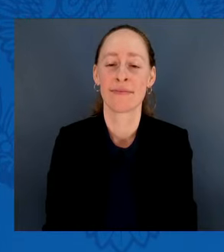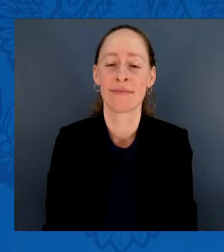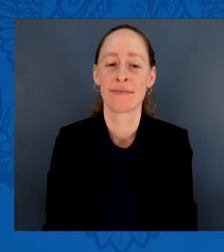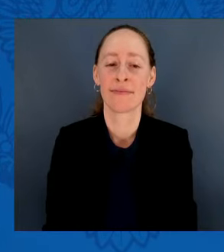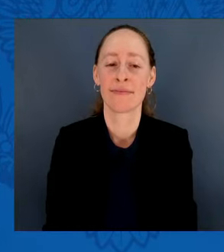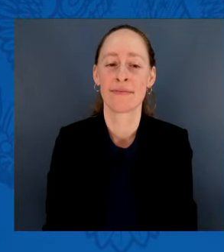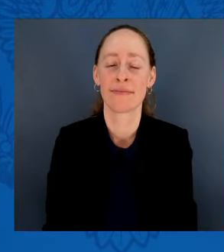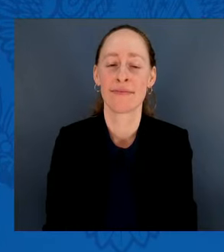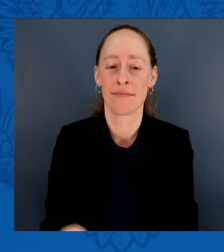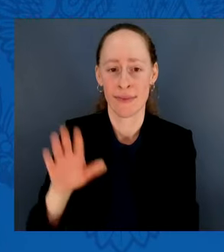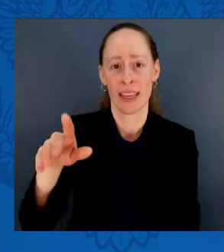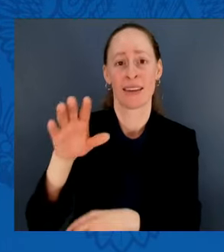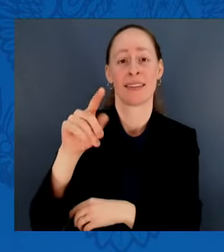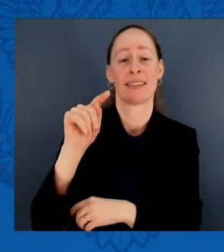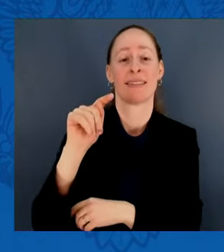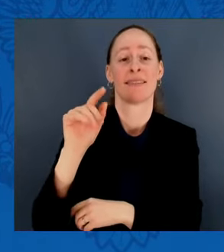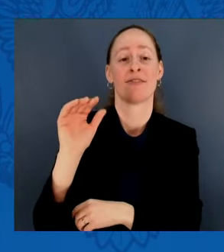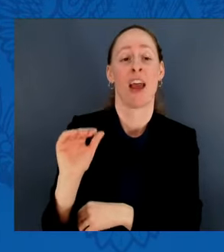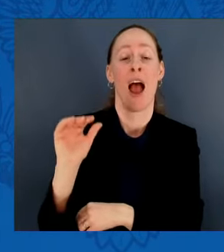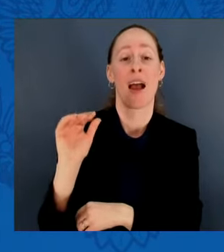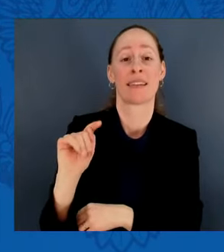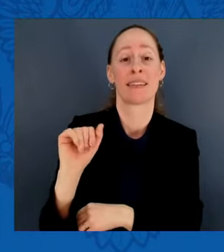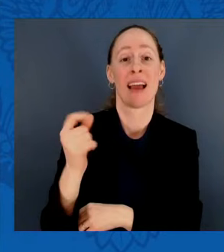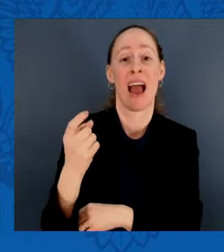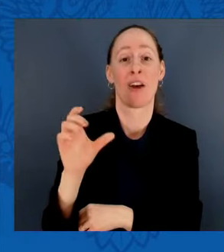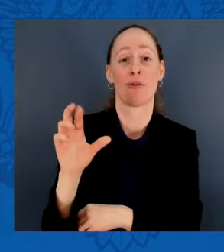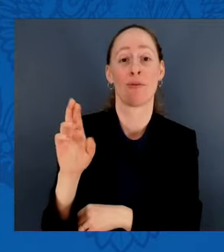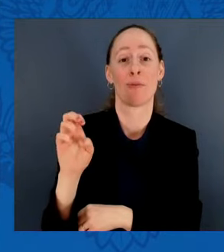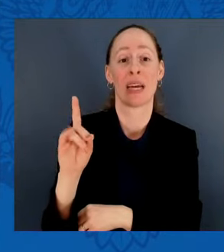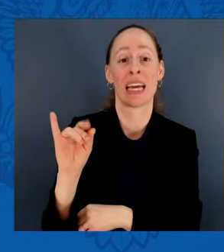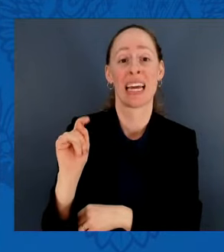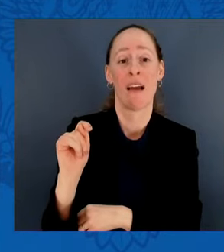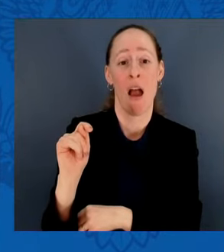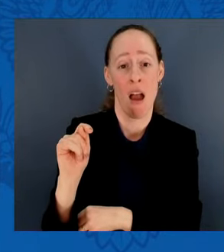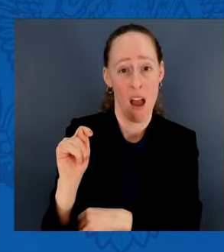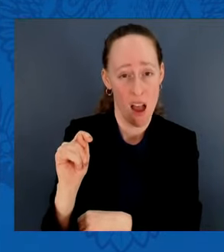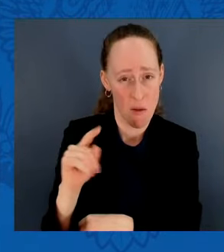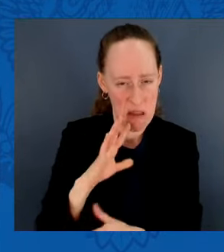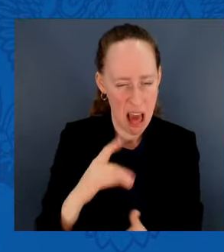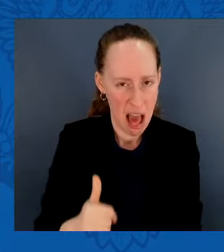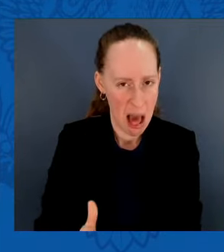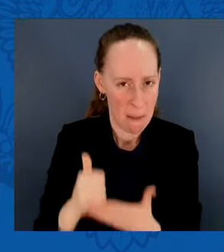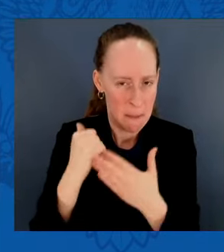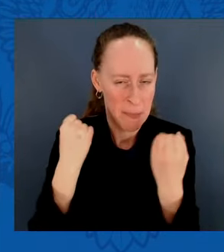cut taxes for millions of working families and cut child poverty in half.